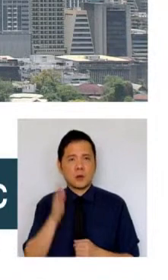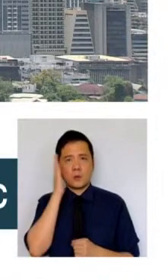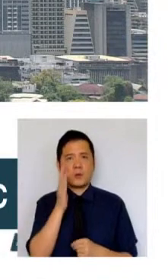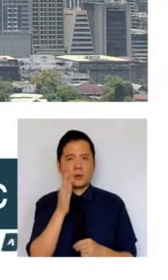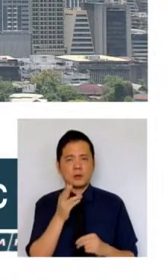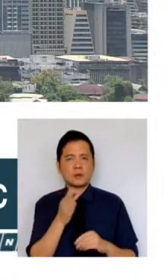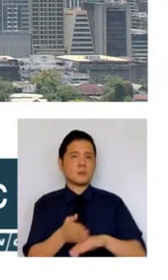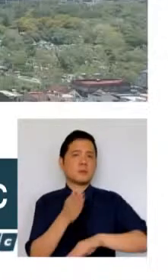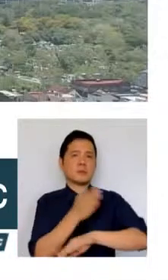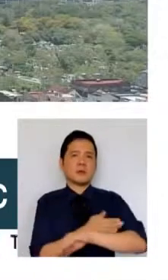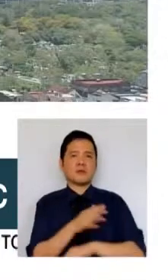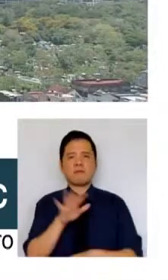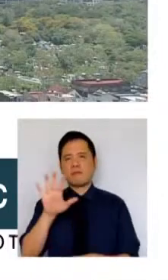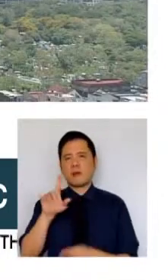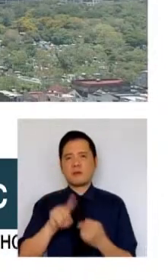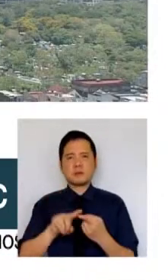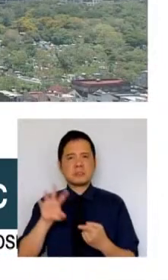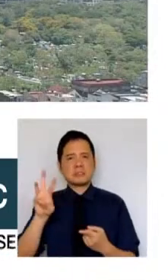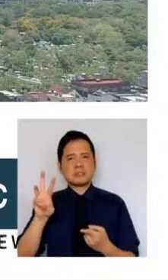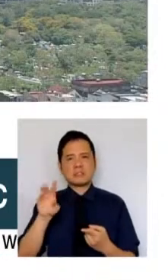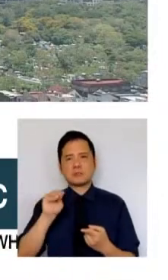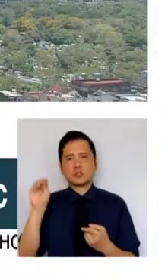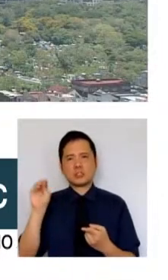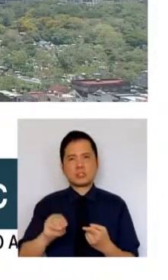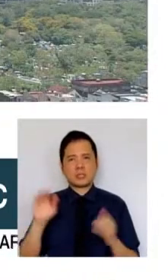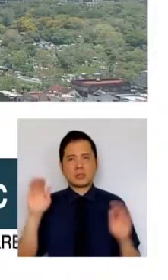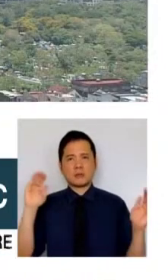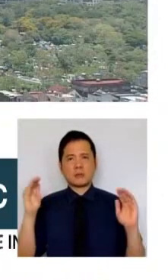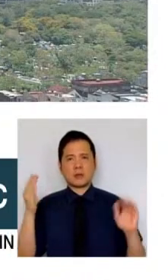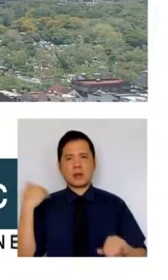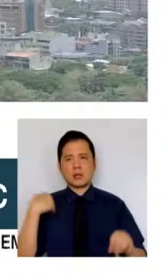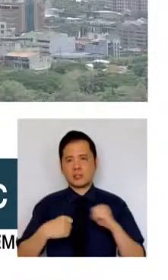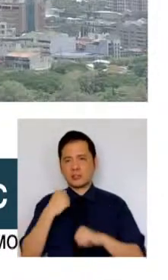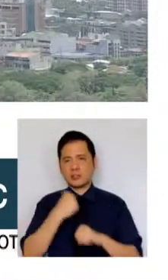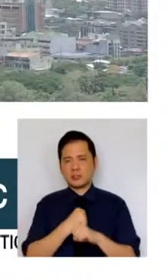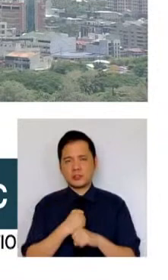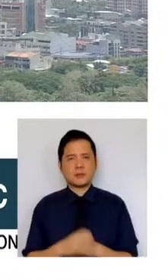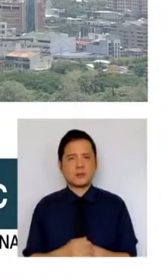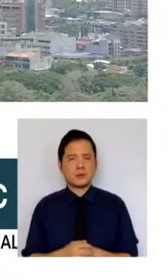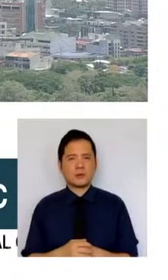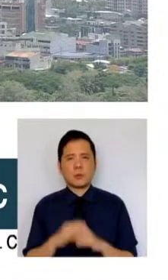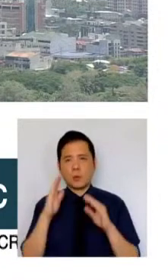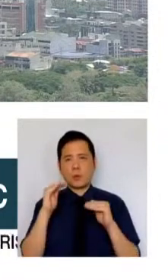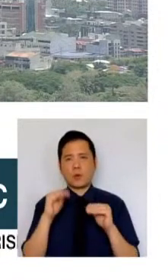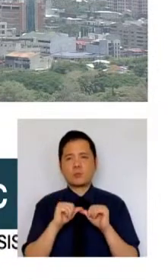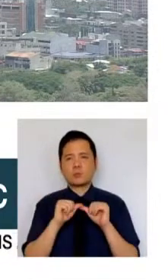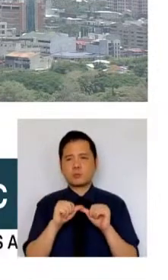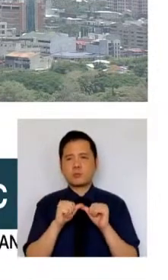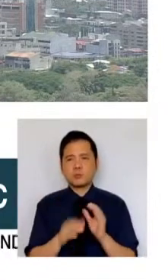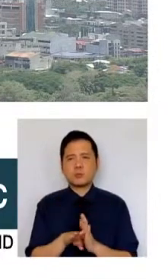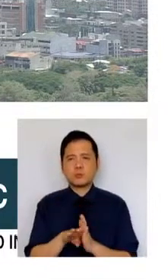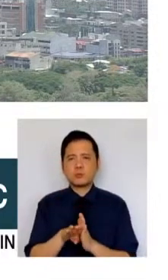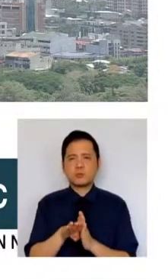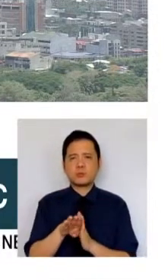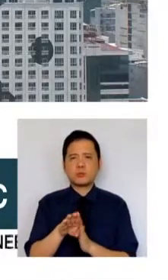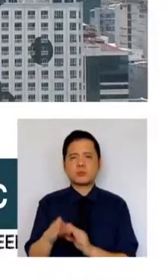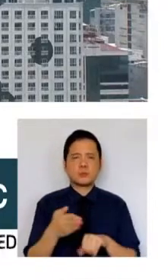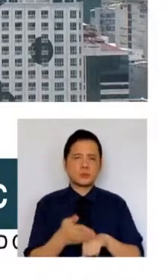5 to 6% last year, 2021, and we expect that momentum to continue. Of